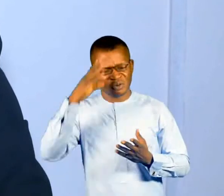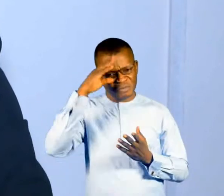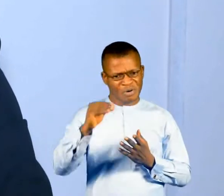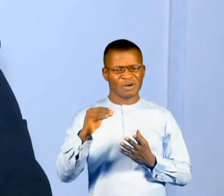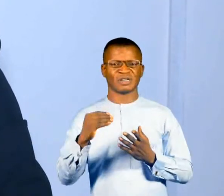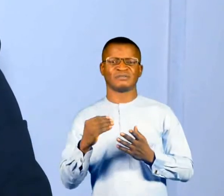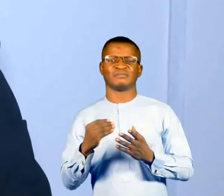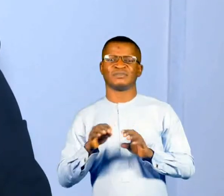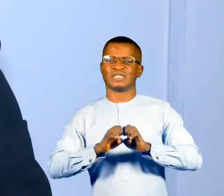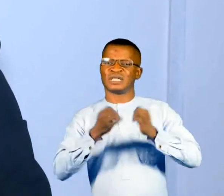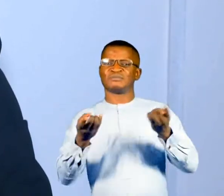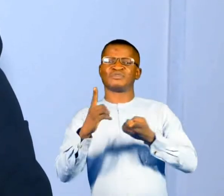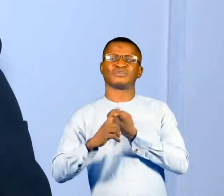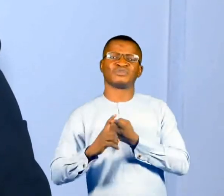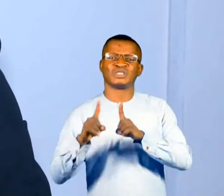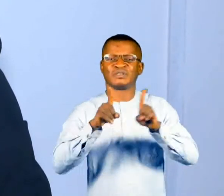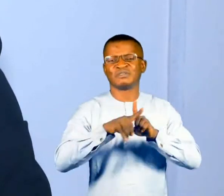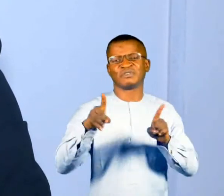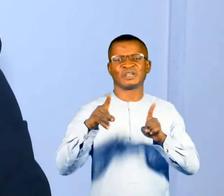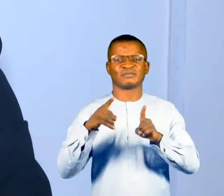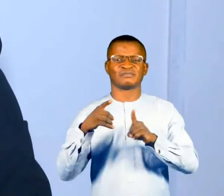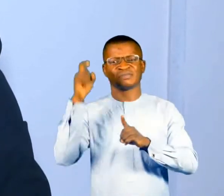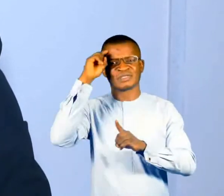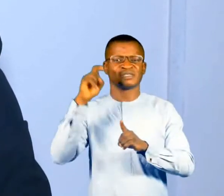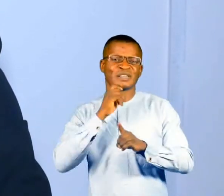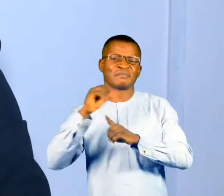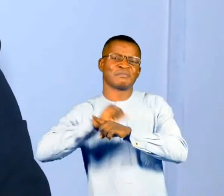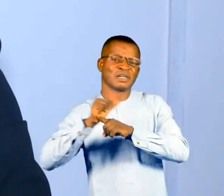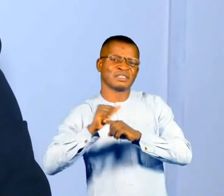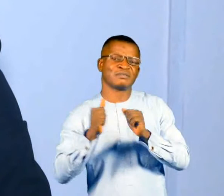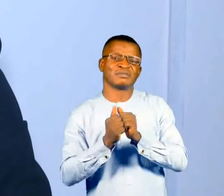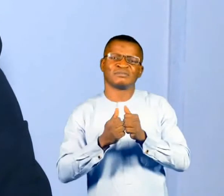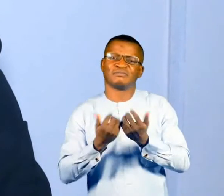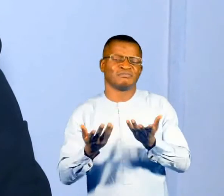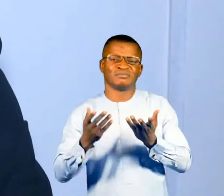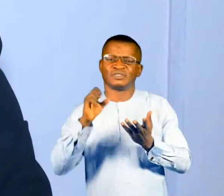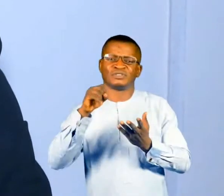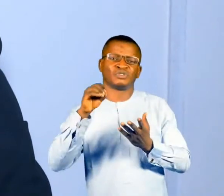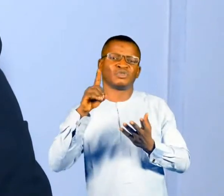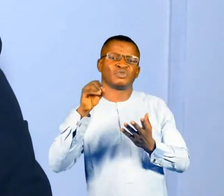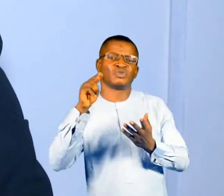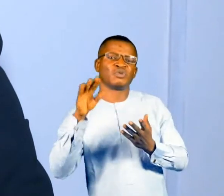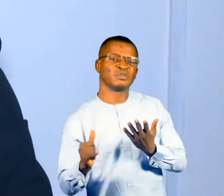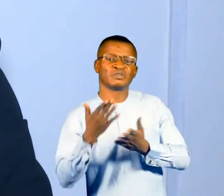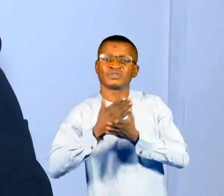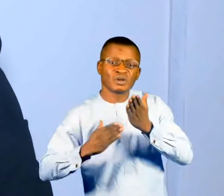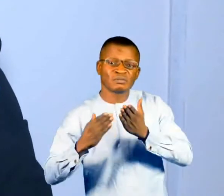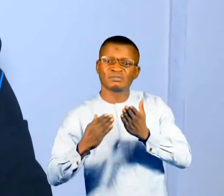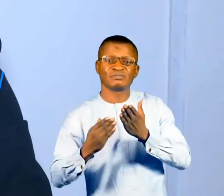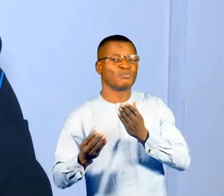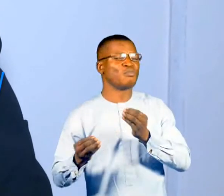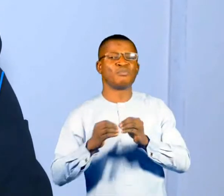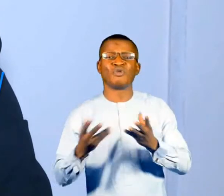molestation. The boys are exposed to sodomy and all manner of issues. Internal trafficking is equally much. Most of the